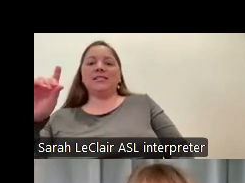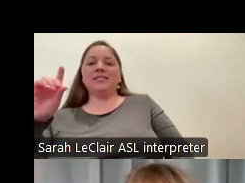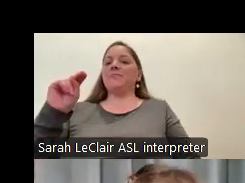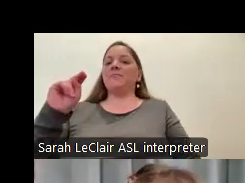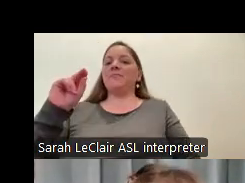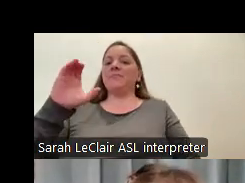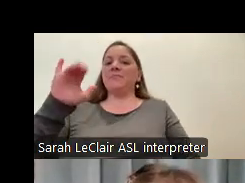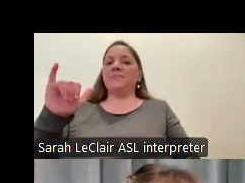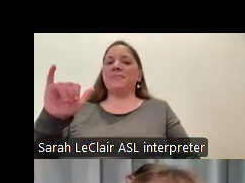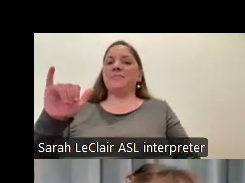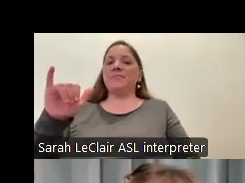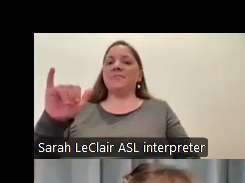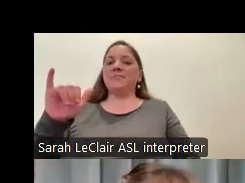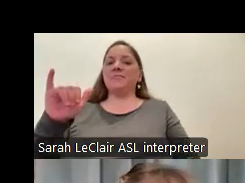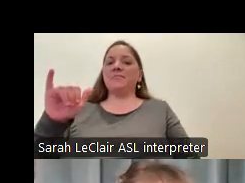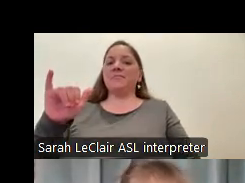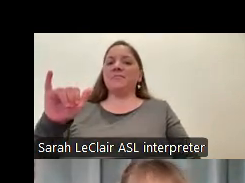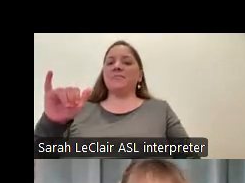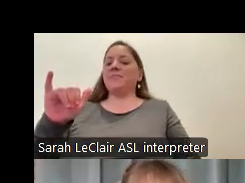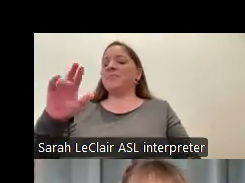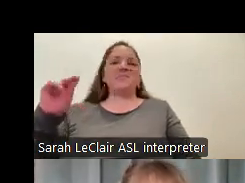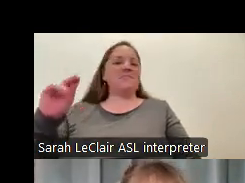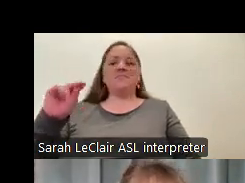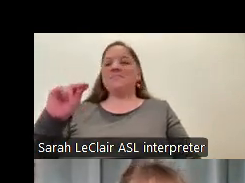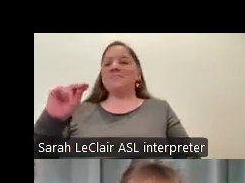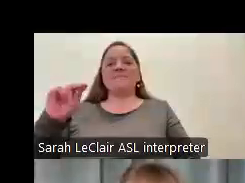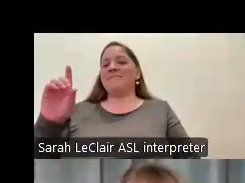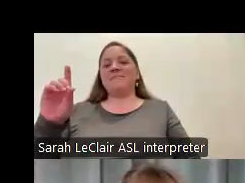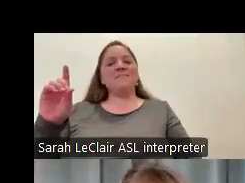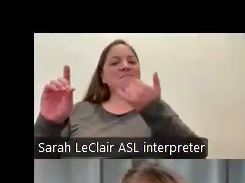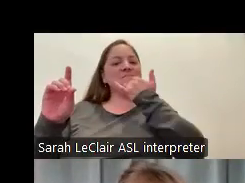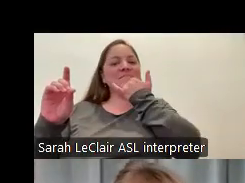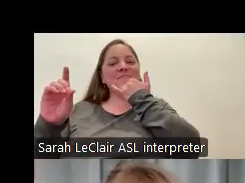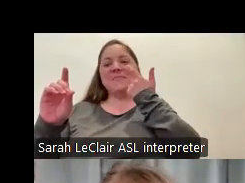D. And you said B or D? Nope, those are both wrong.